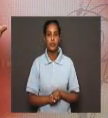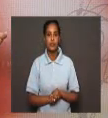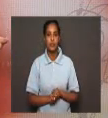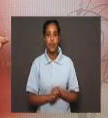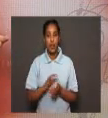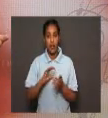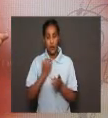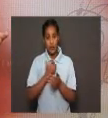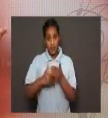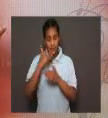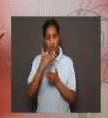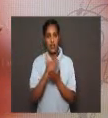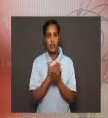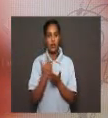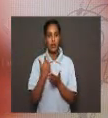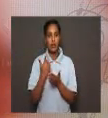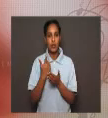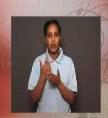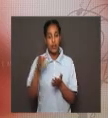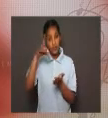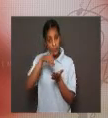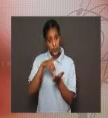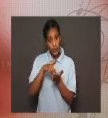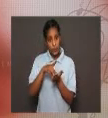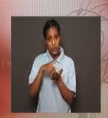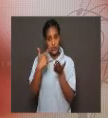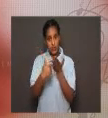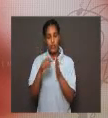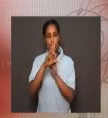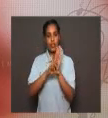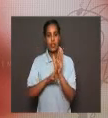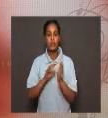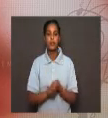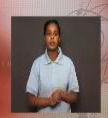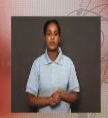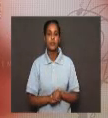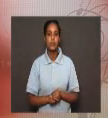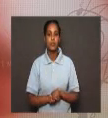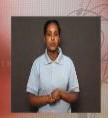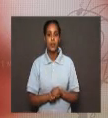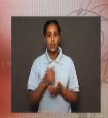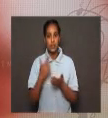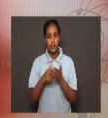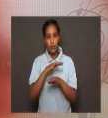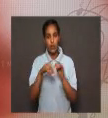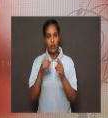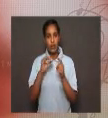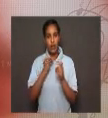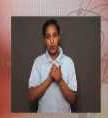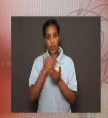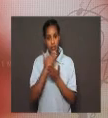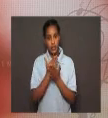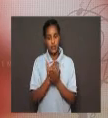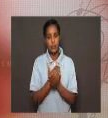Our next lesson will be a review of this unit. This is all for our